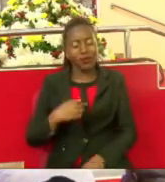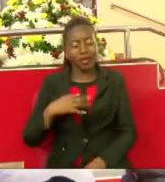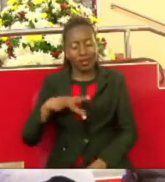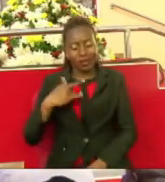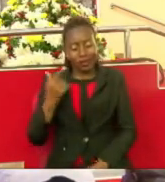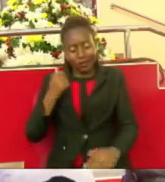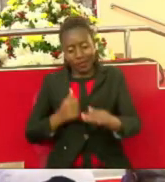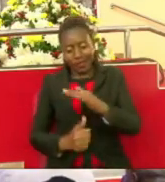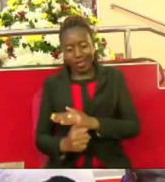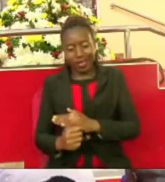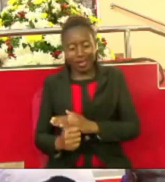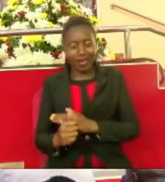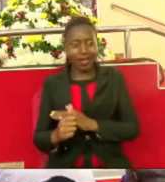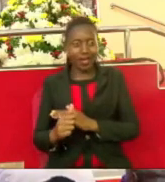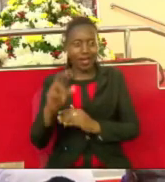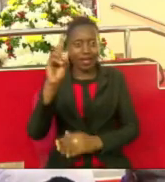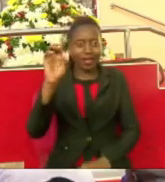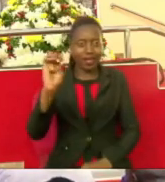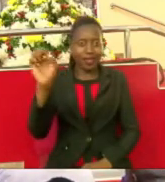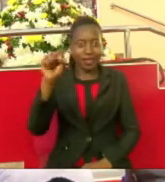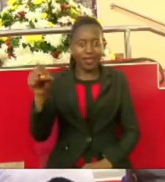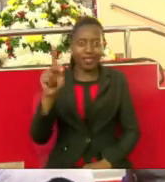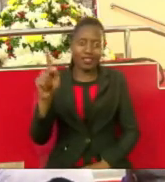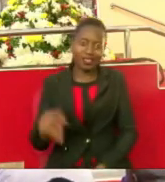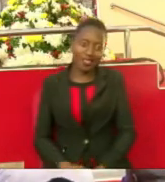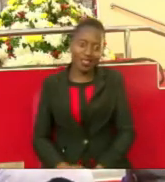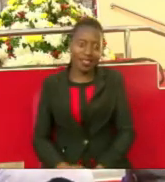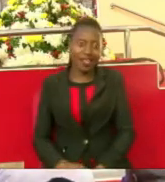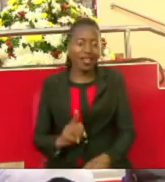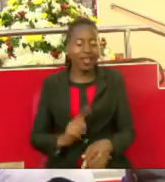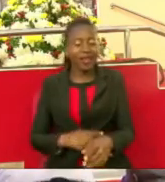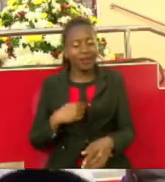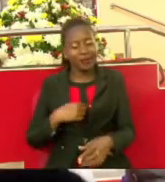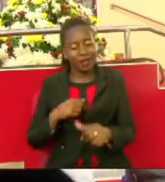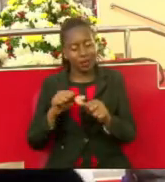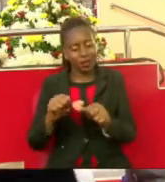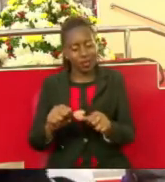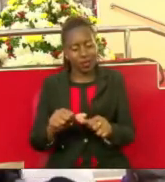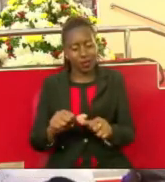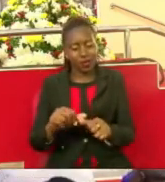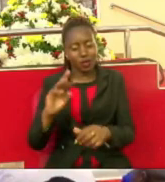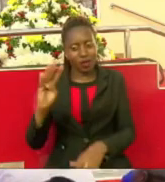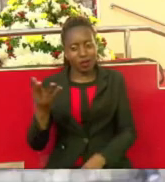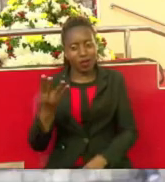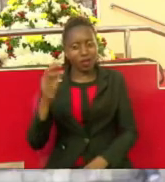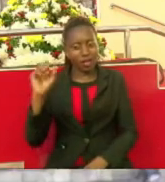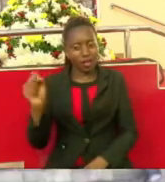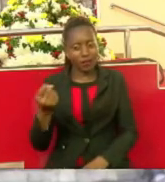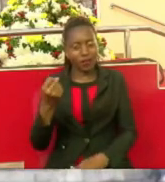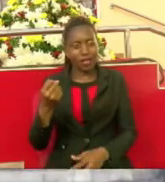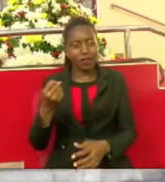But I continued reading. And by the time I was going to the fourth and the fifth paragraph, I started gaining